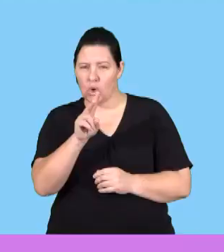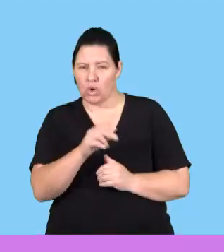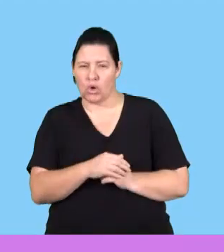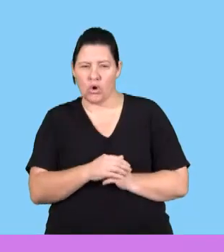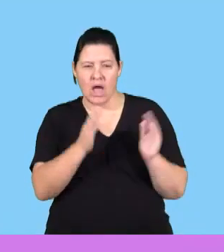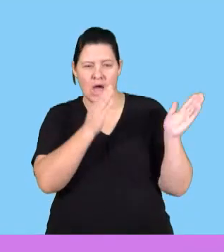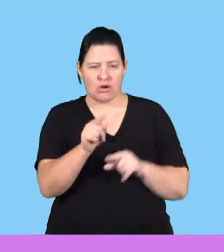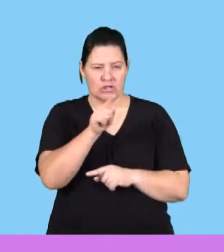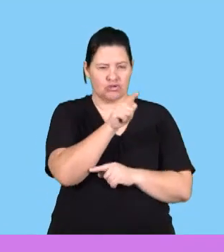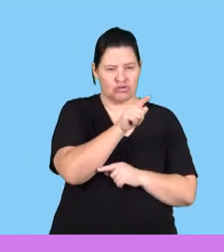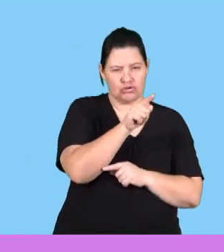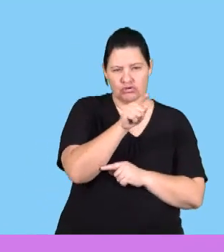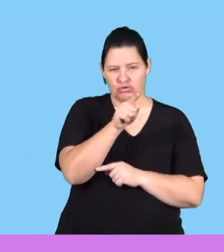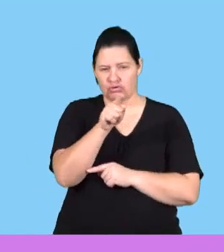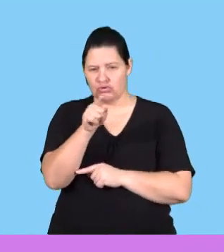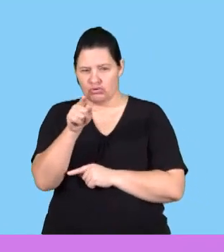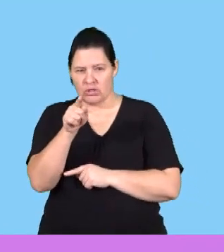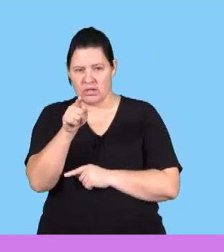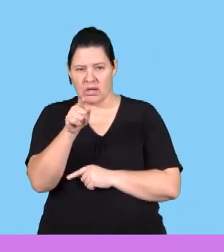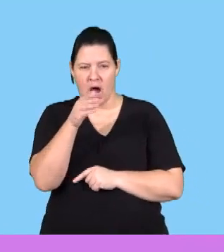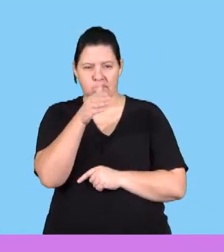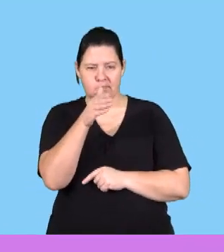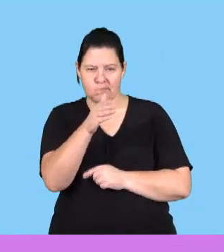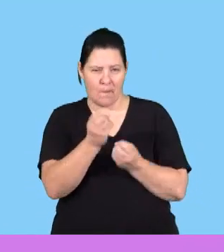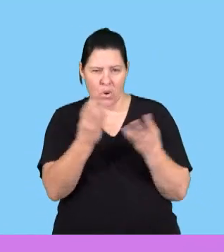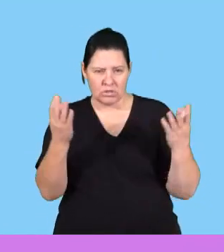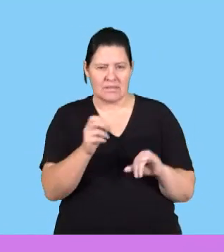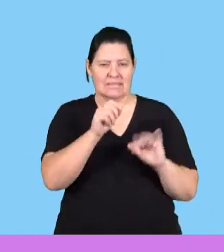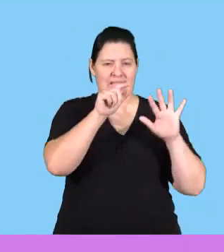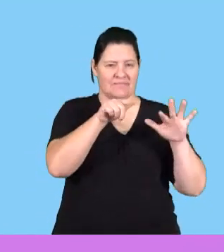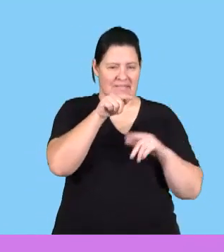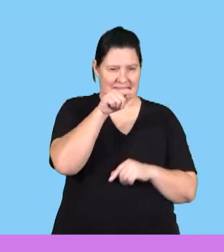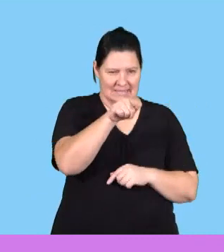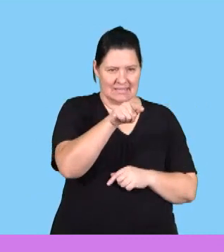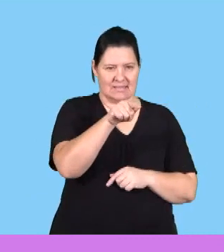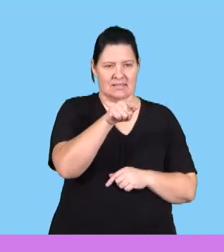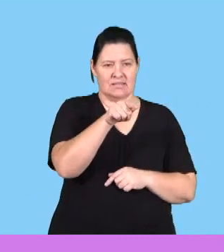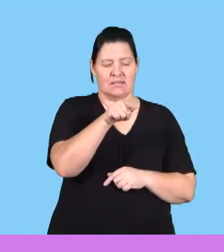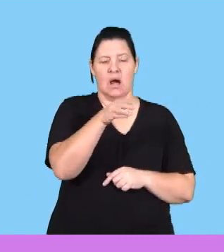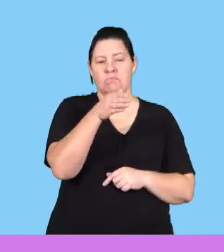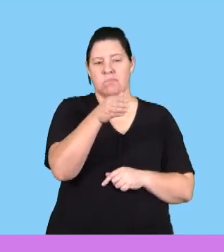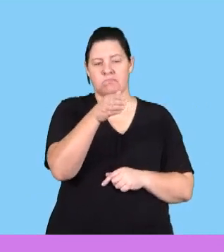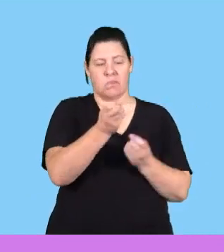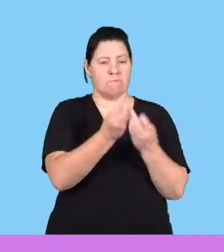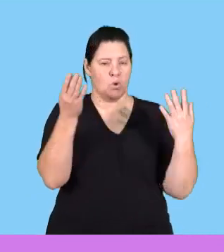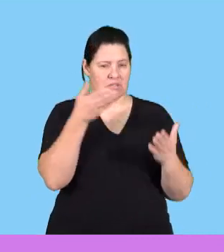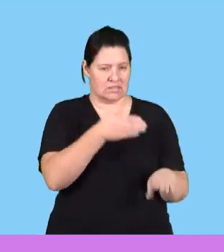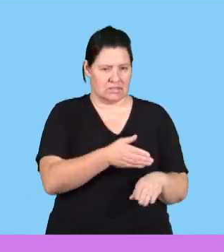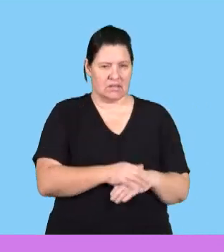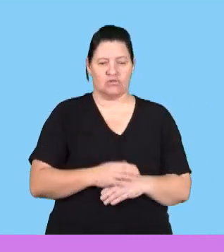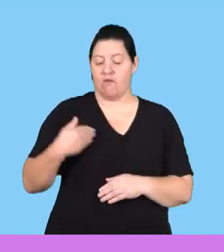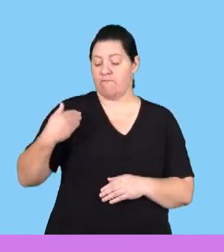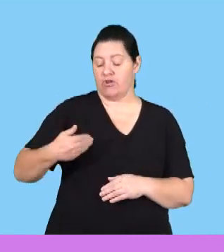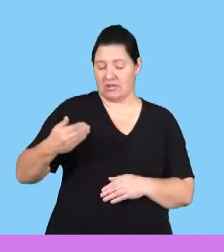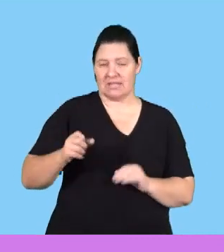case, looking again at our arranged data set, it makes it easier, right? We can see that 17 is the number that